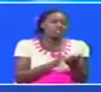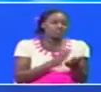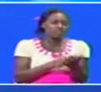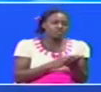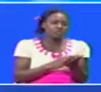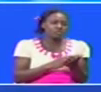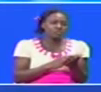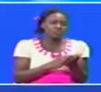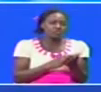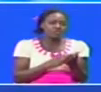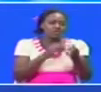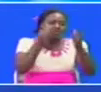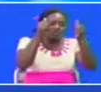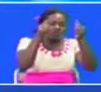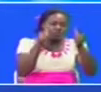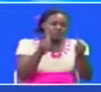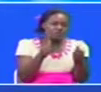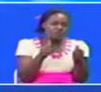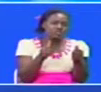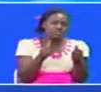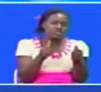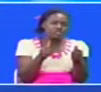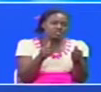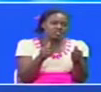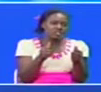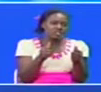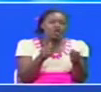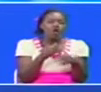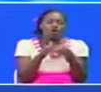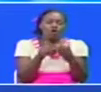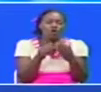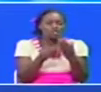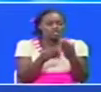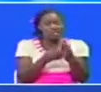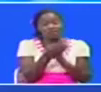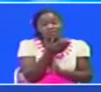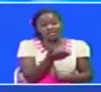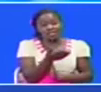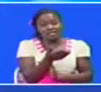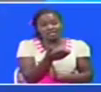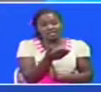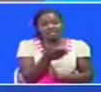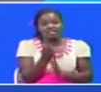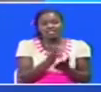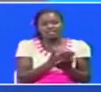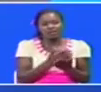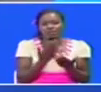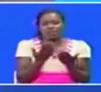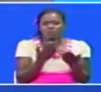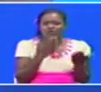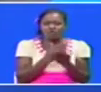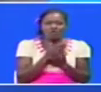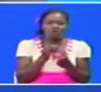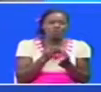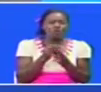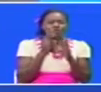they are funded by the movement Chap Chap. Political party. Is this something that you can confirm or is it speculation?